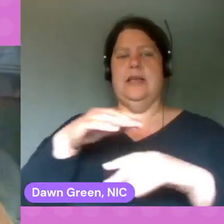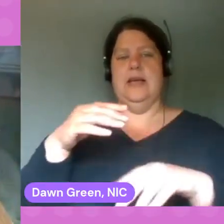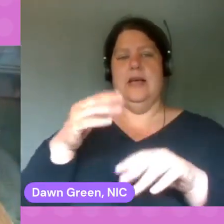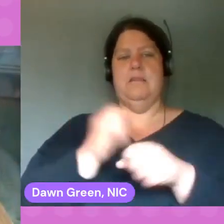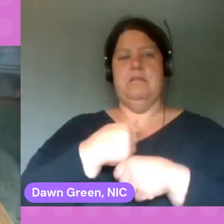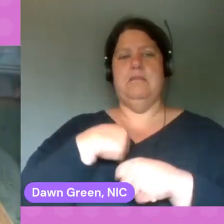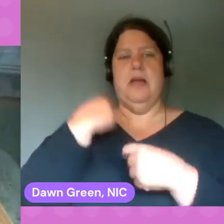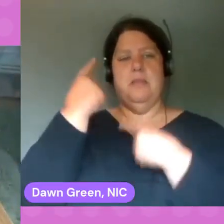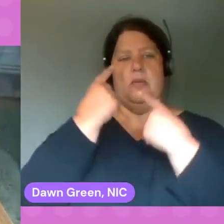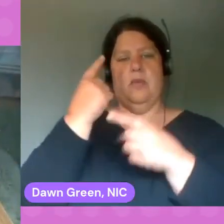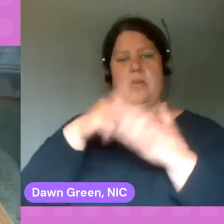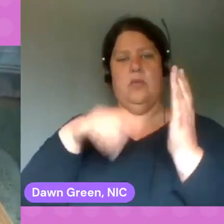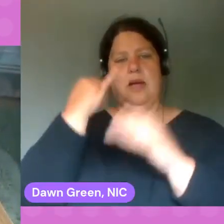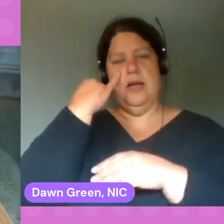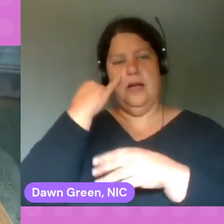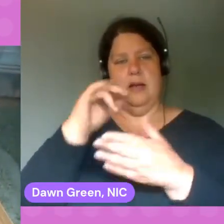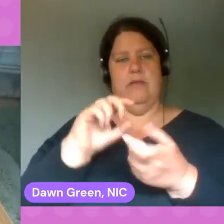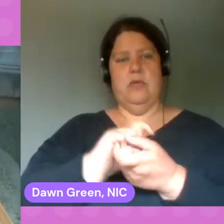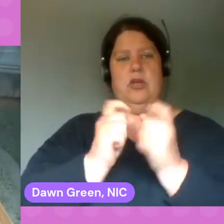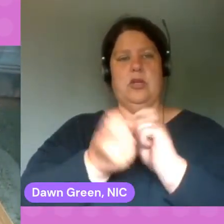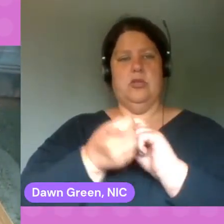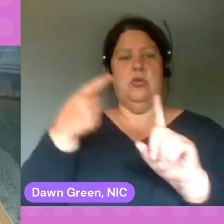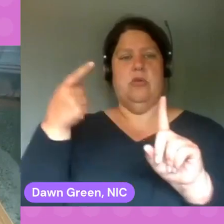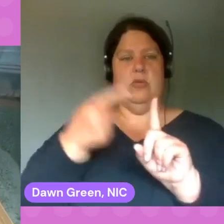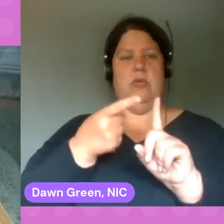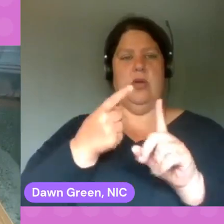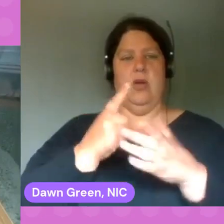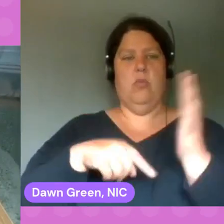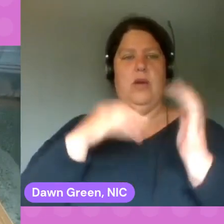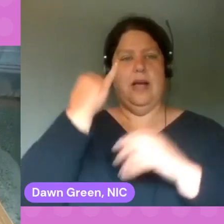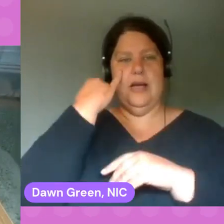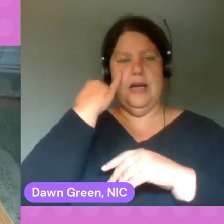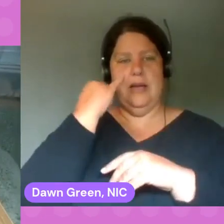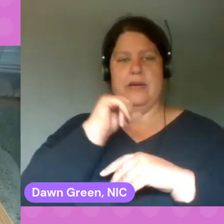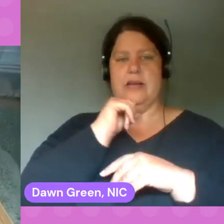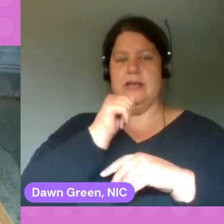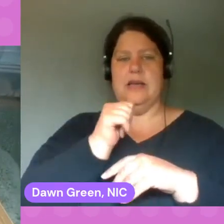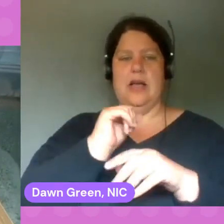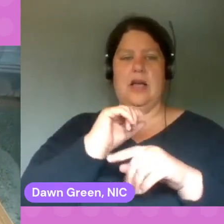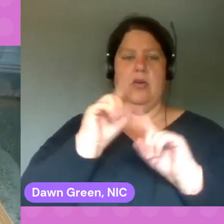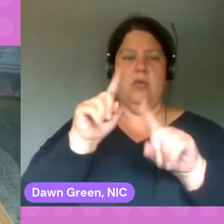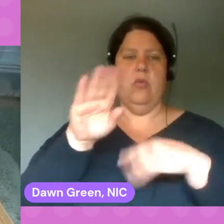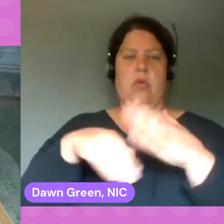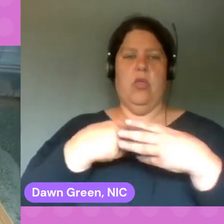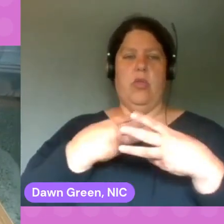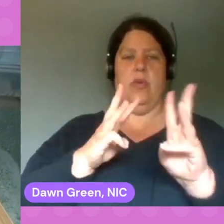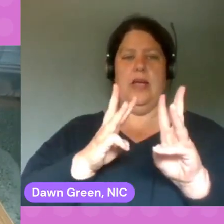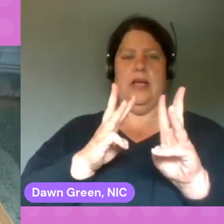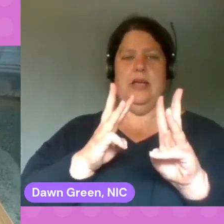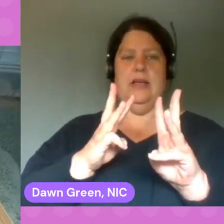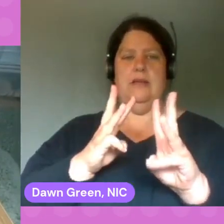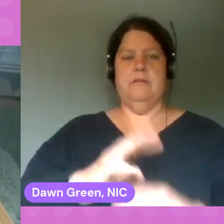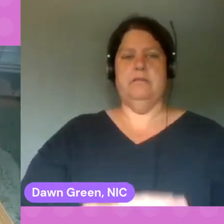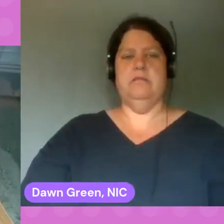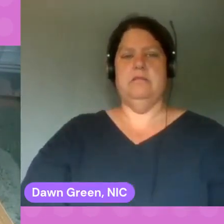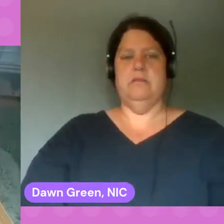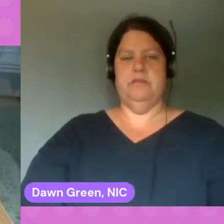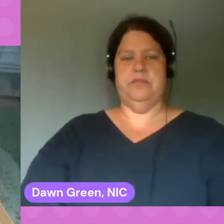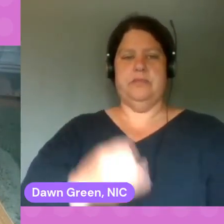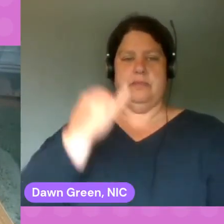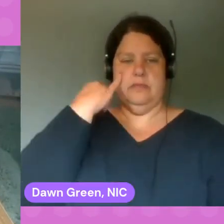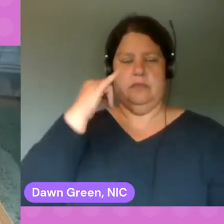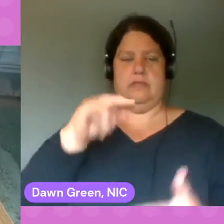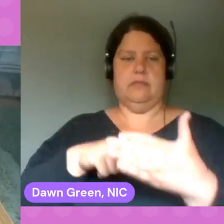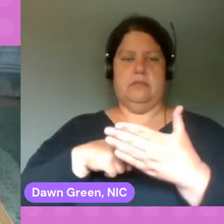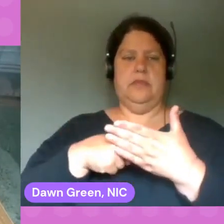what if we change the goals of the activity? What if our roller doesn't make it all the way down the ramp? What if it falls off